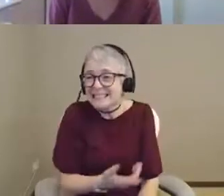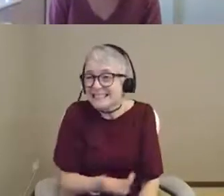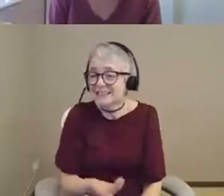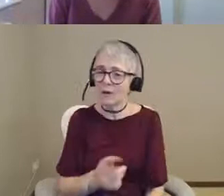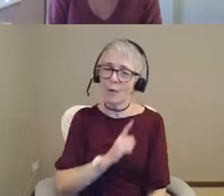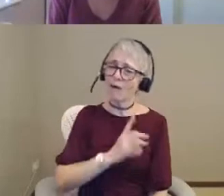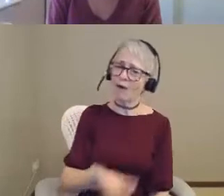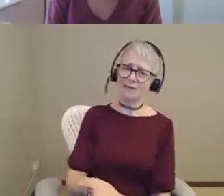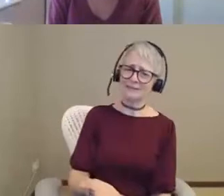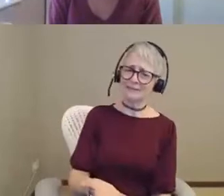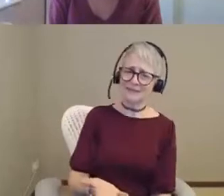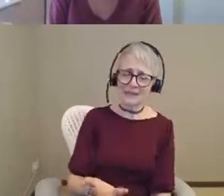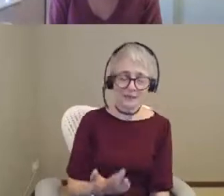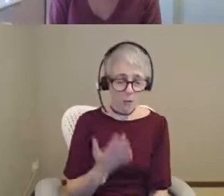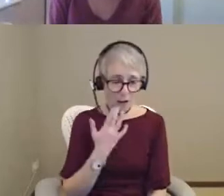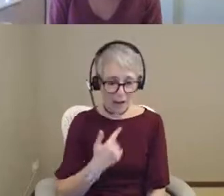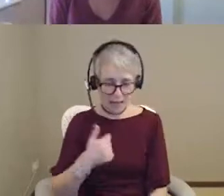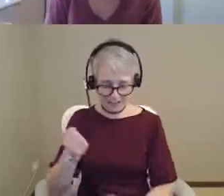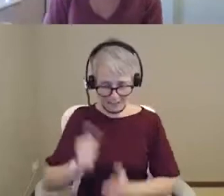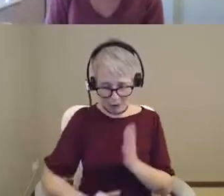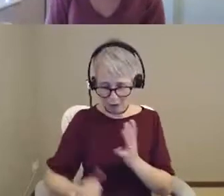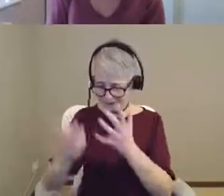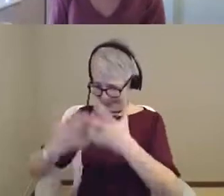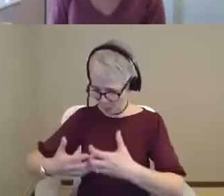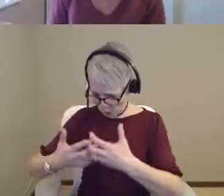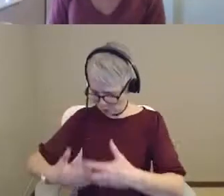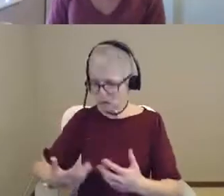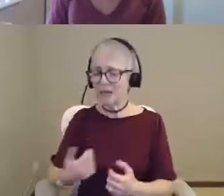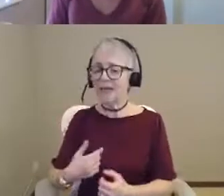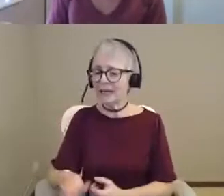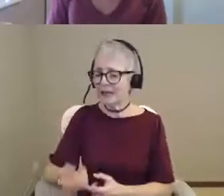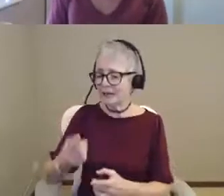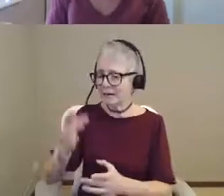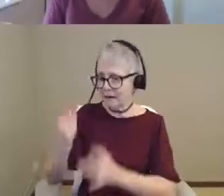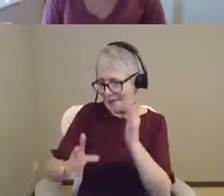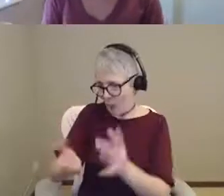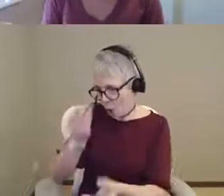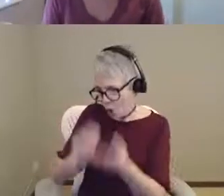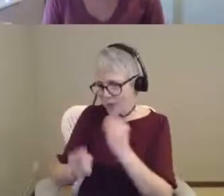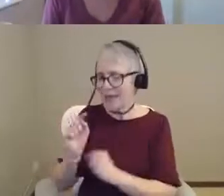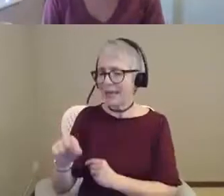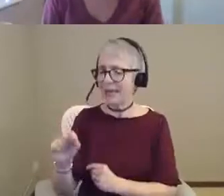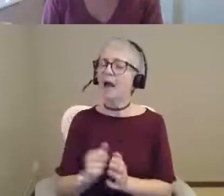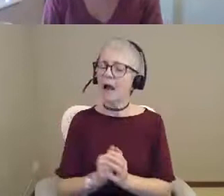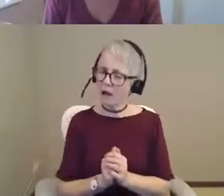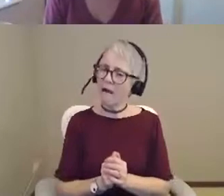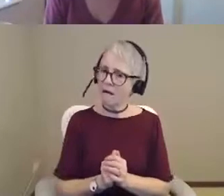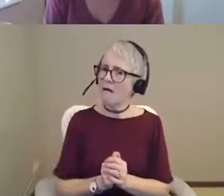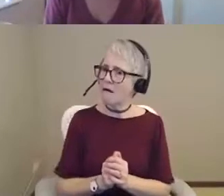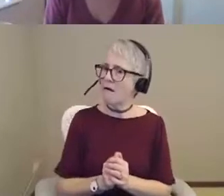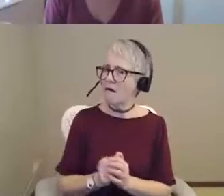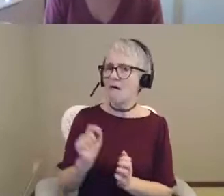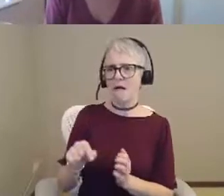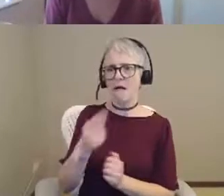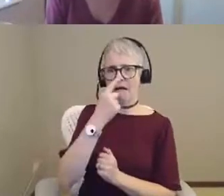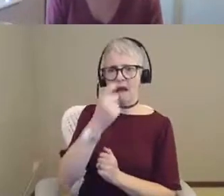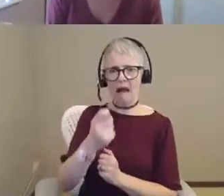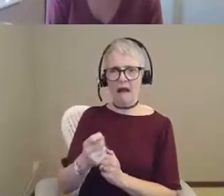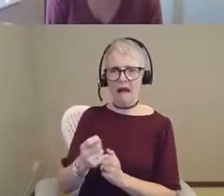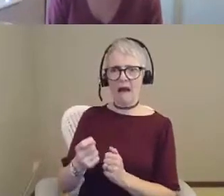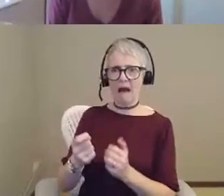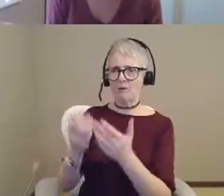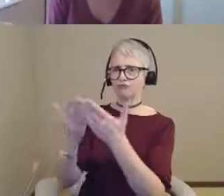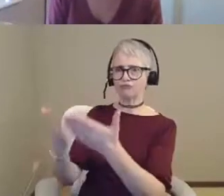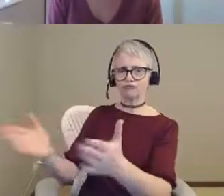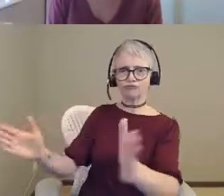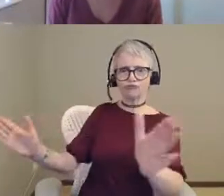besides the technology, was that, you know, e-learning and learning there, it really enabled to reach so many more